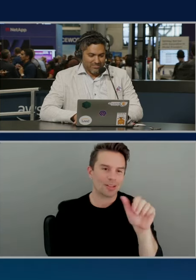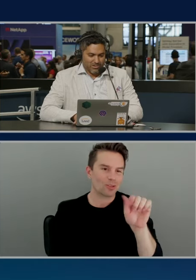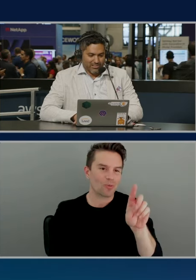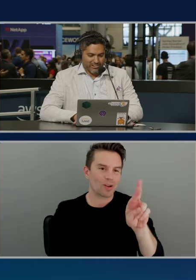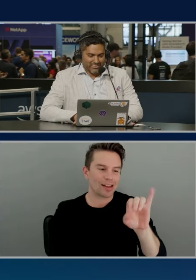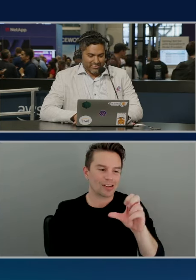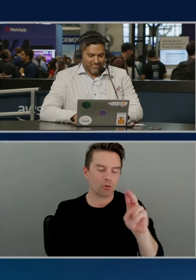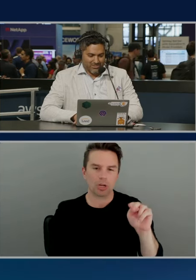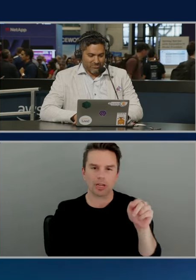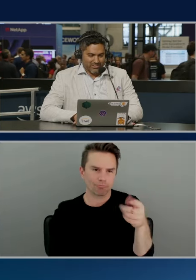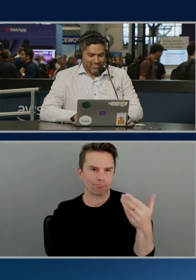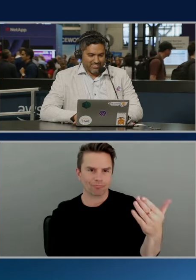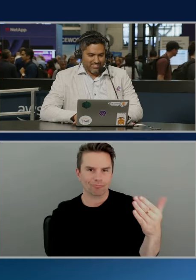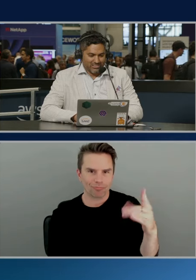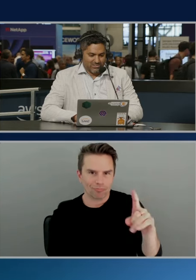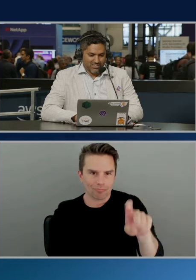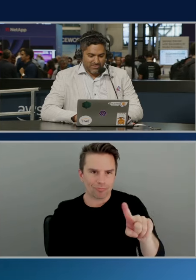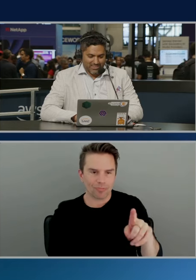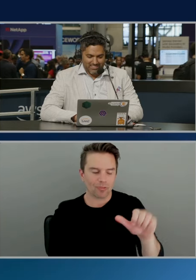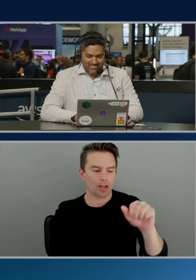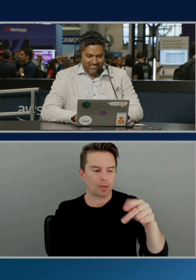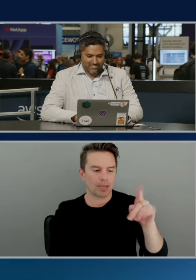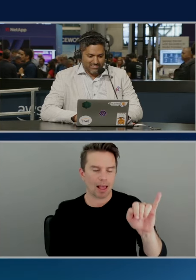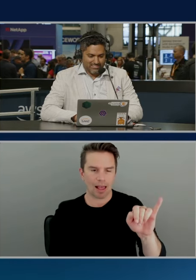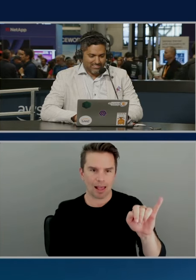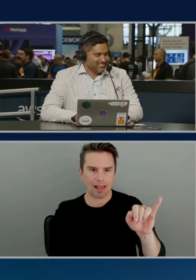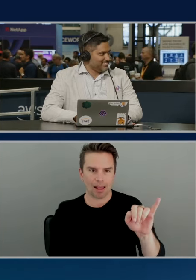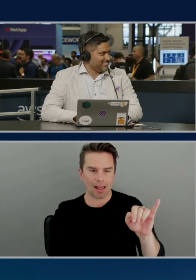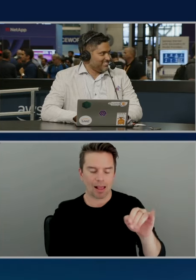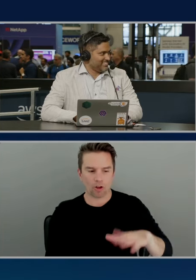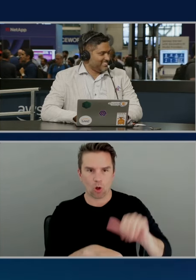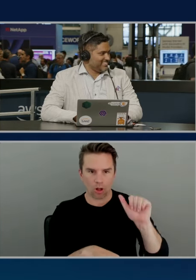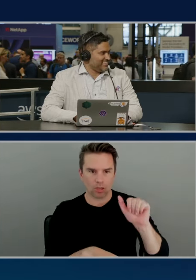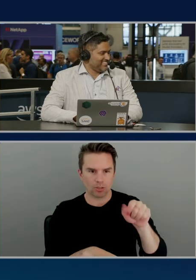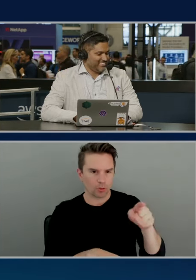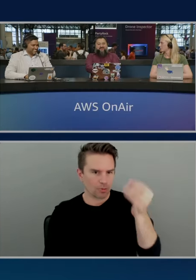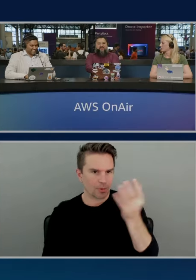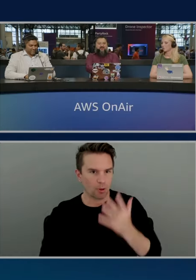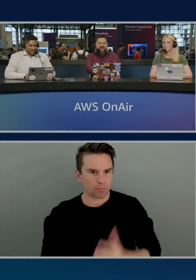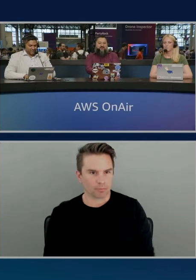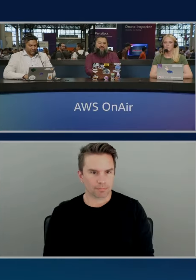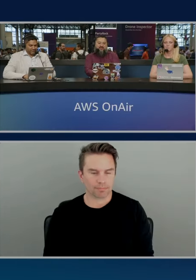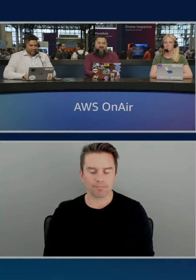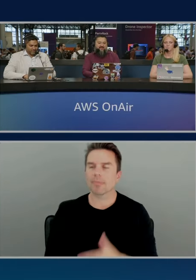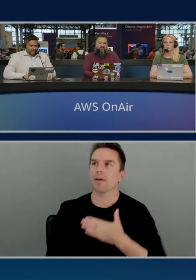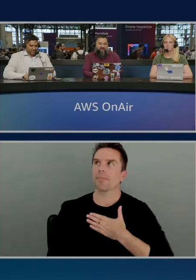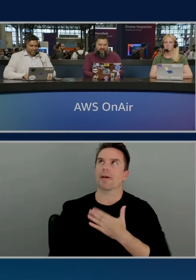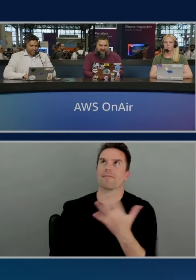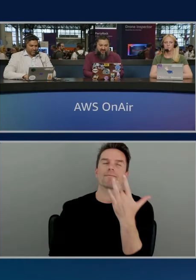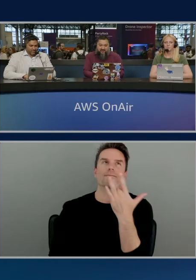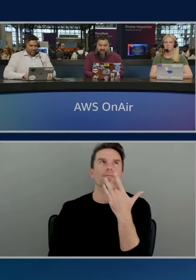of the well-architected framework. So you tell me. My favorite question.